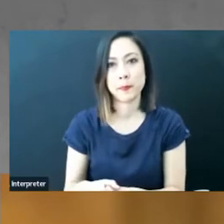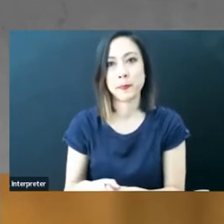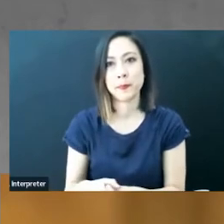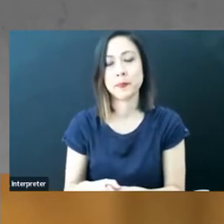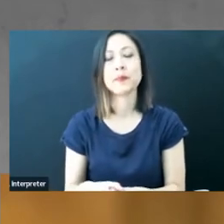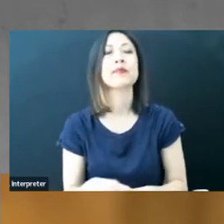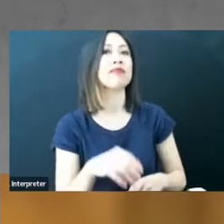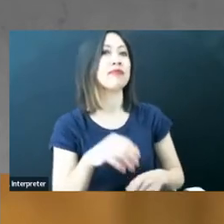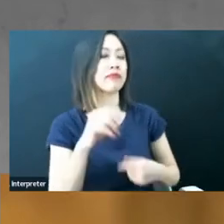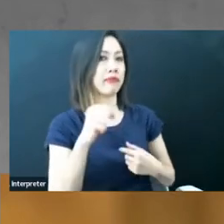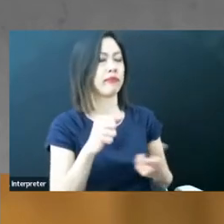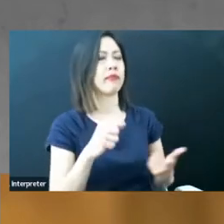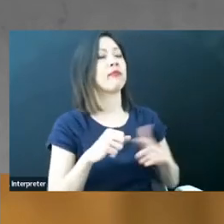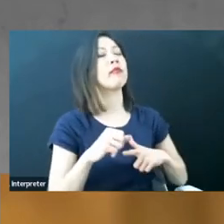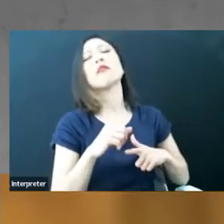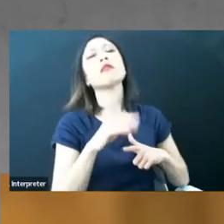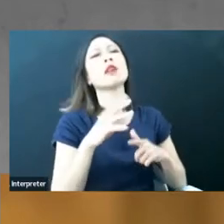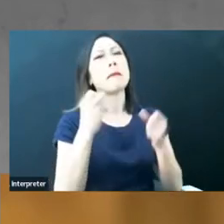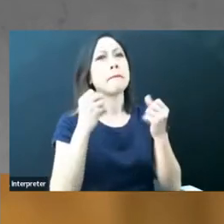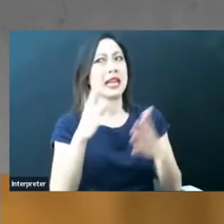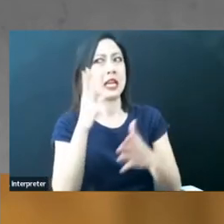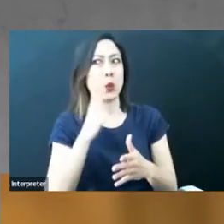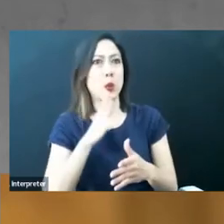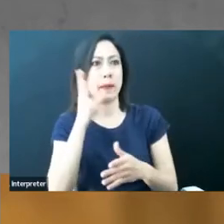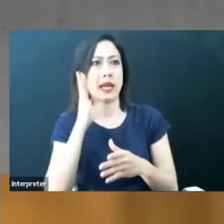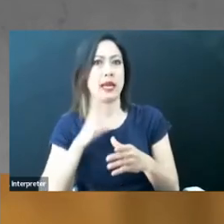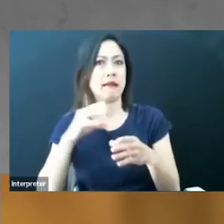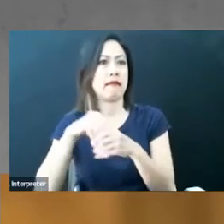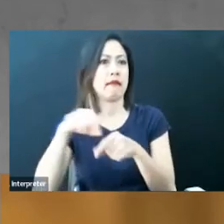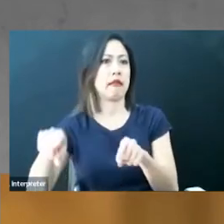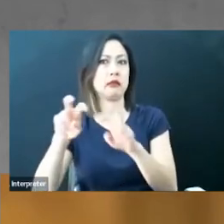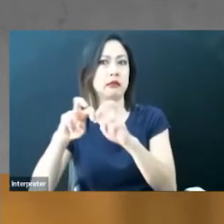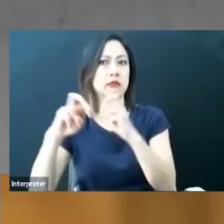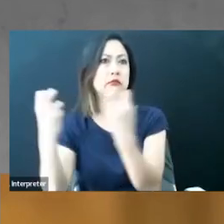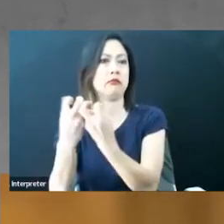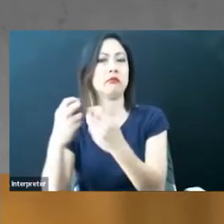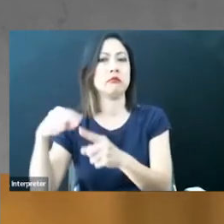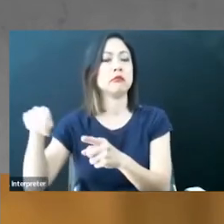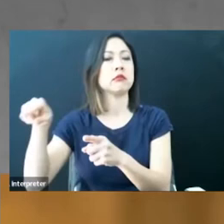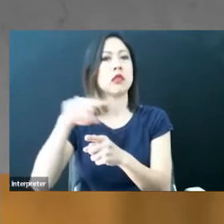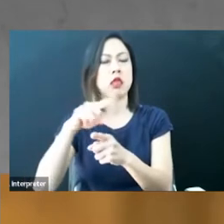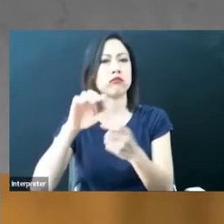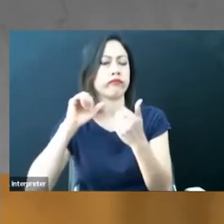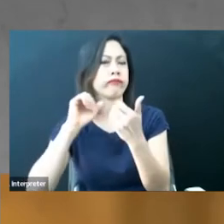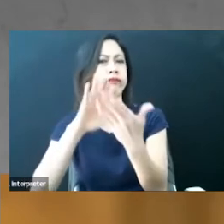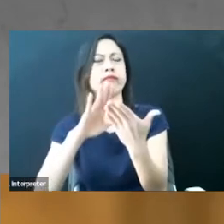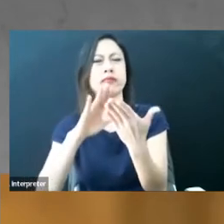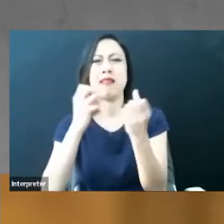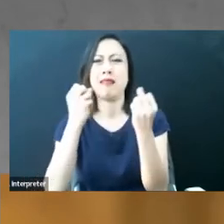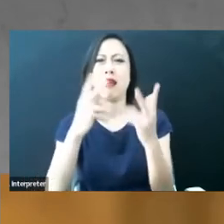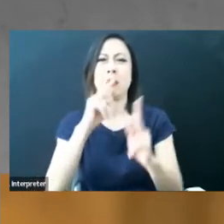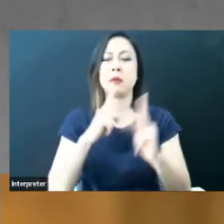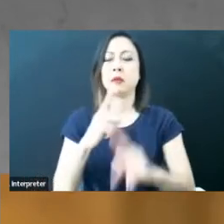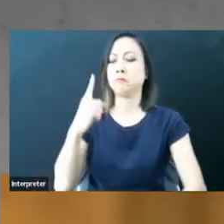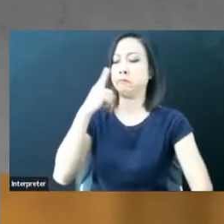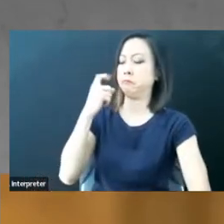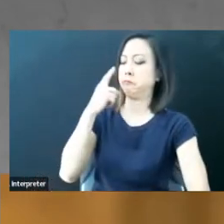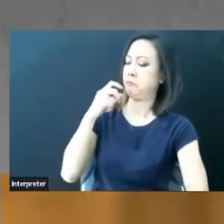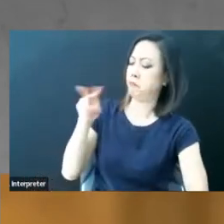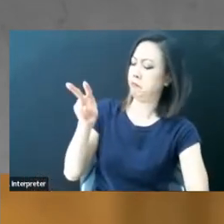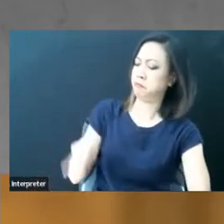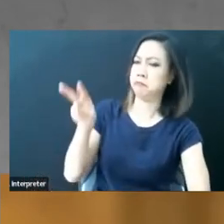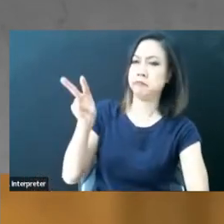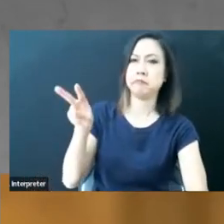women's symposium have encountered great skepticism. I mean, many of them are running or